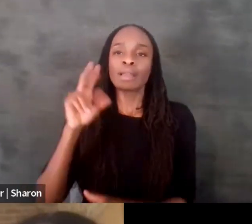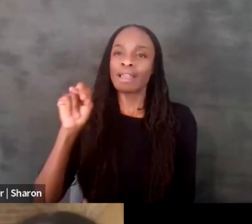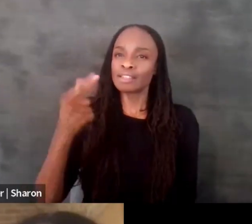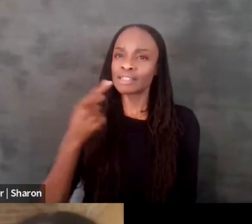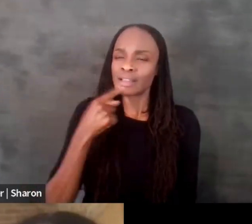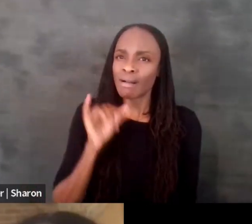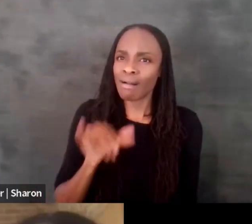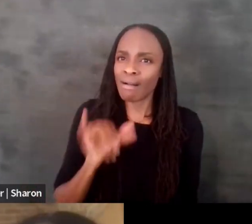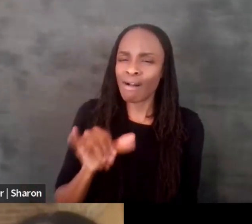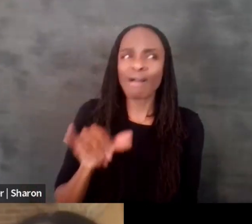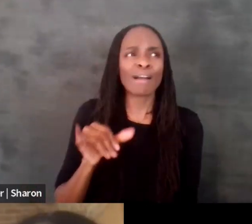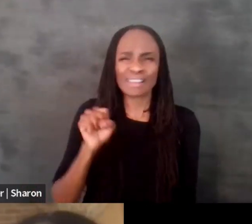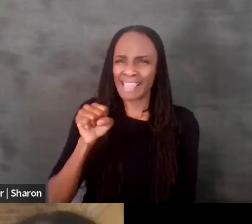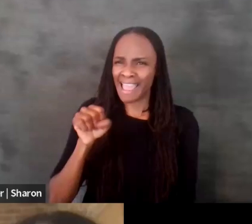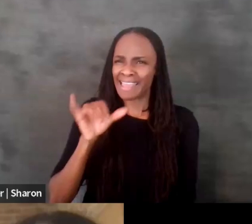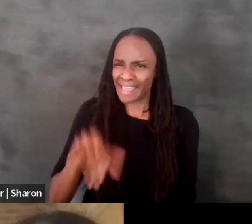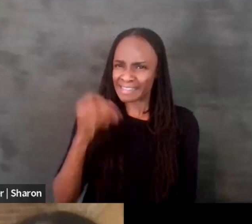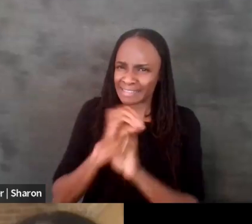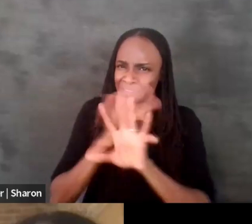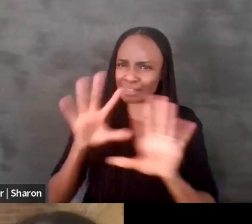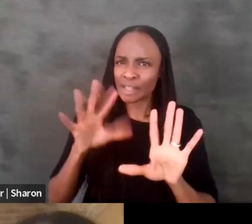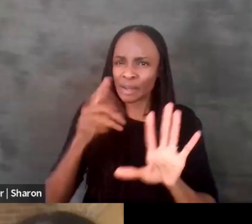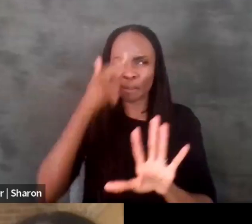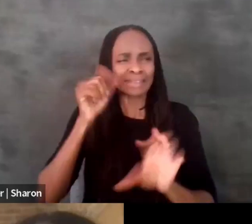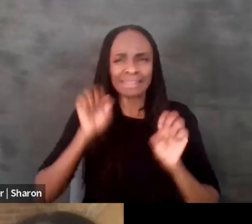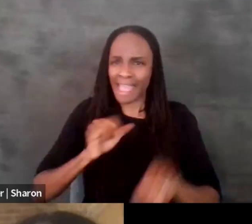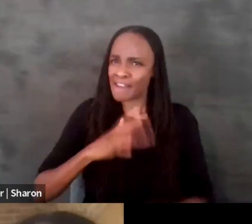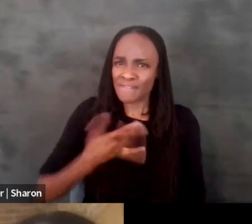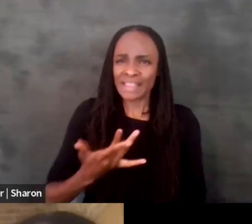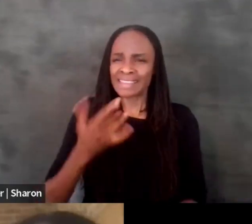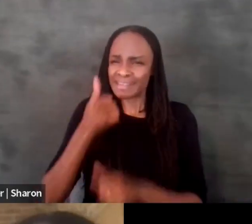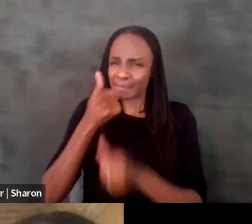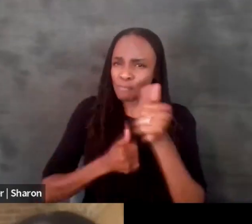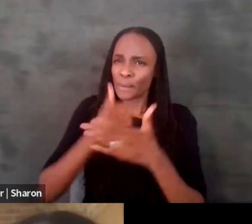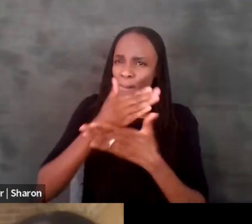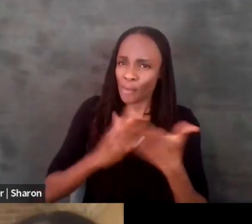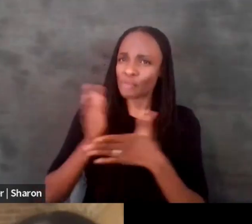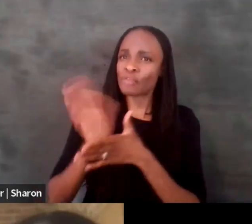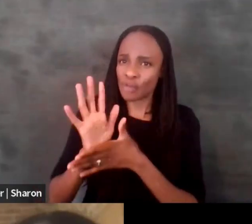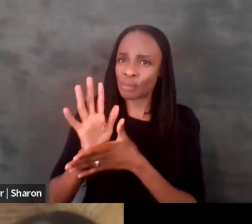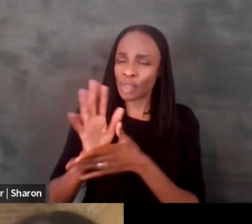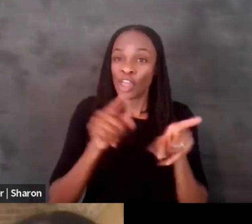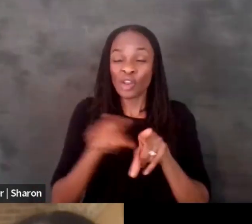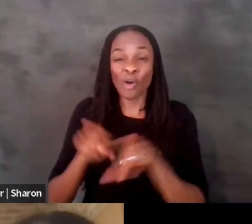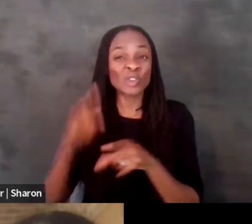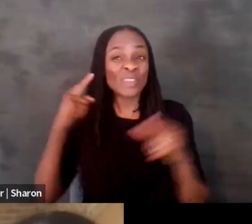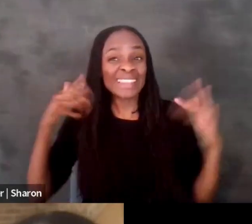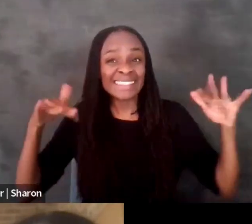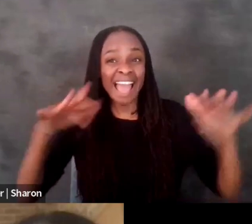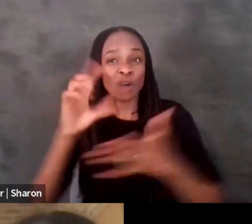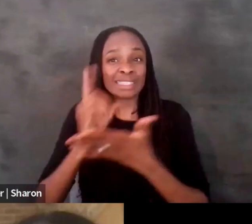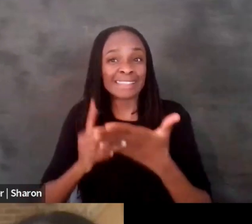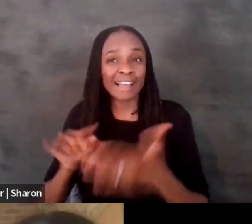that now, because you feel it in every aspect of the film, as well as the sound design too,